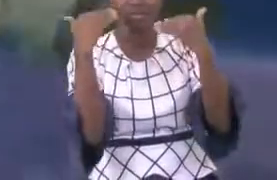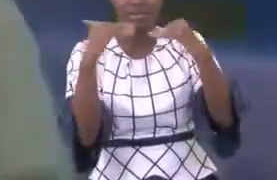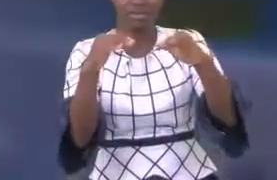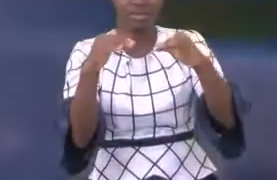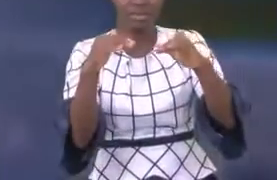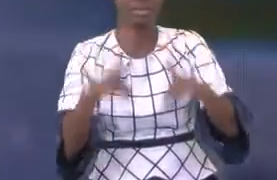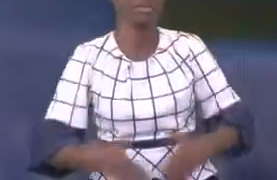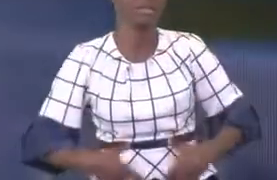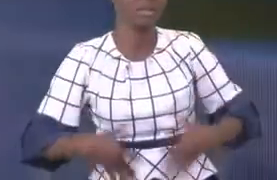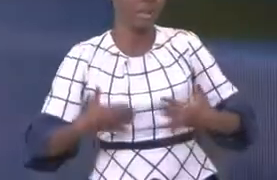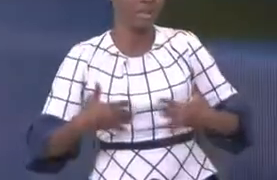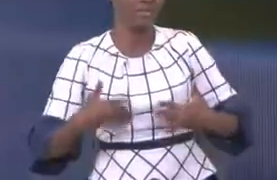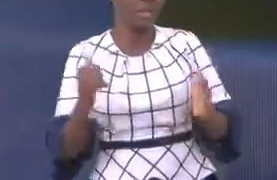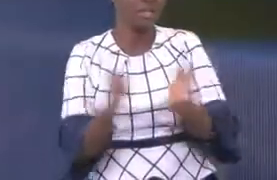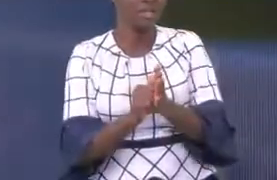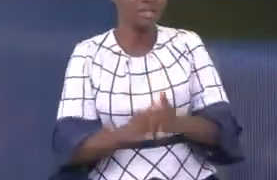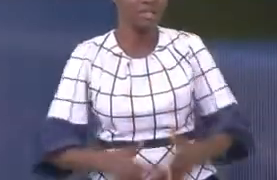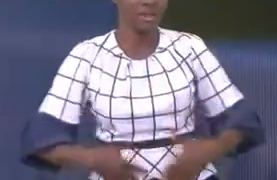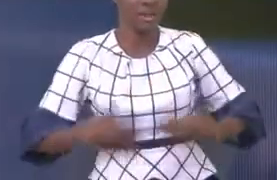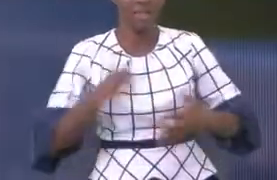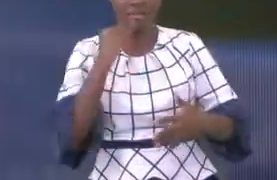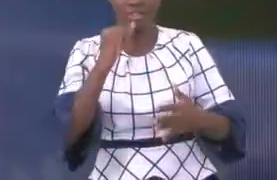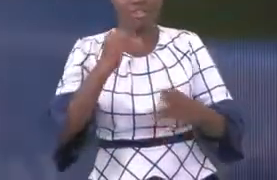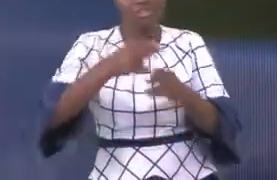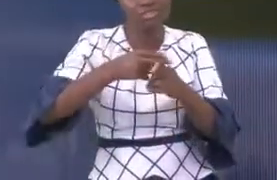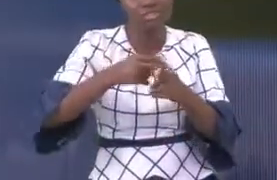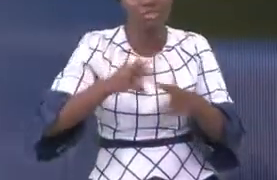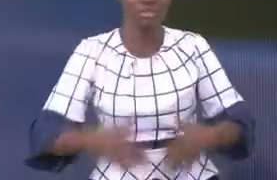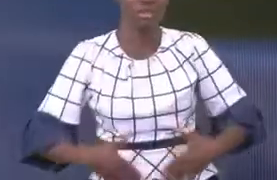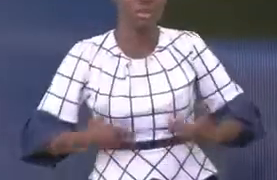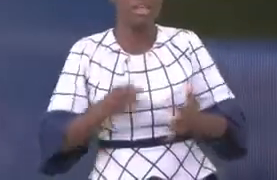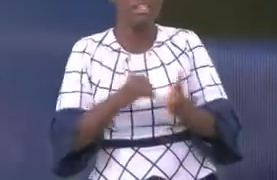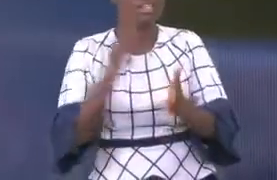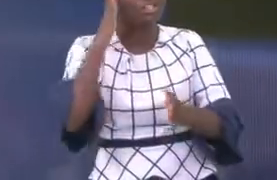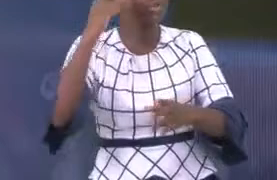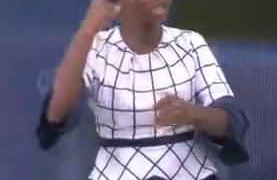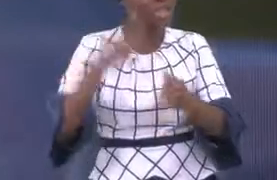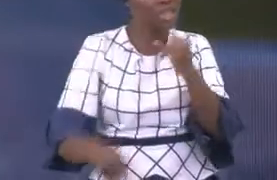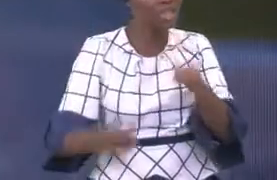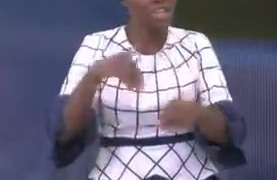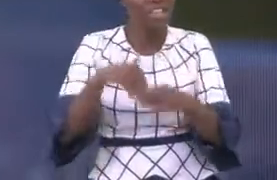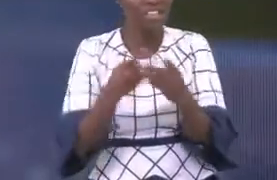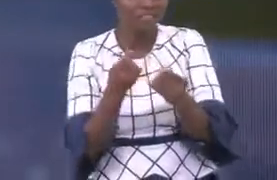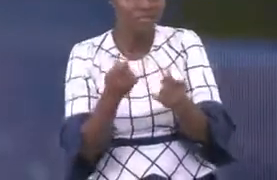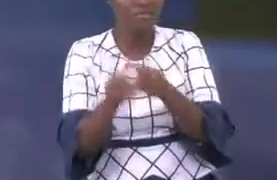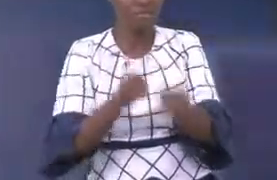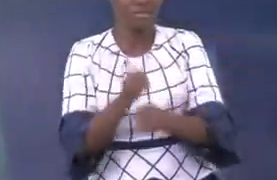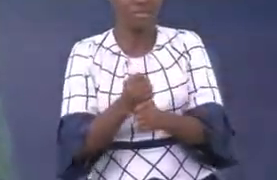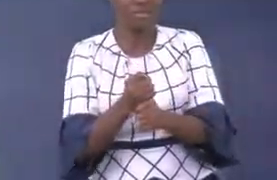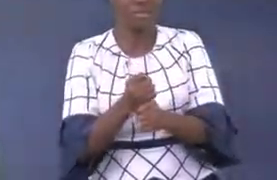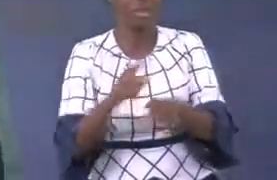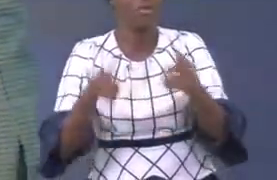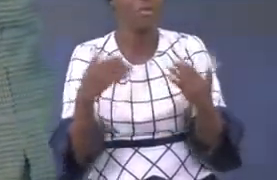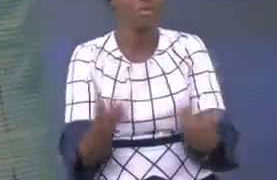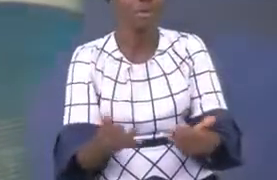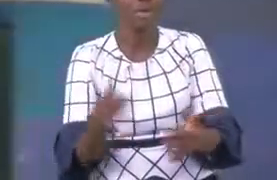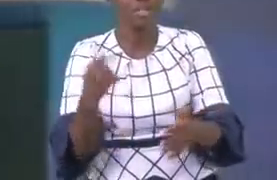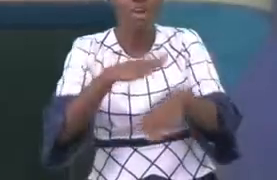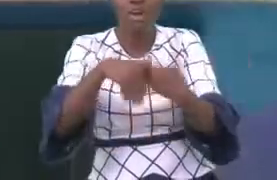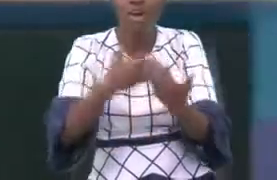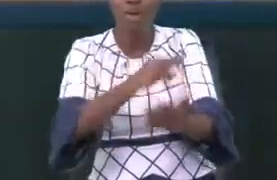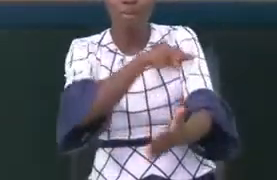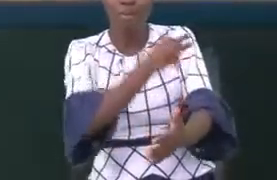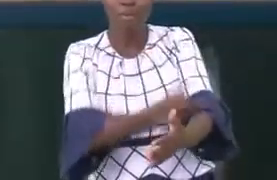will end a few years. But now, the Almighty God, he says, come, I want to give you